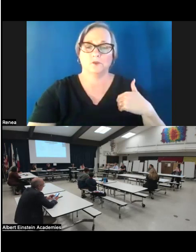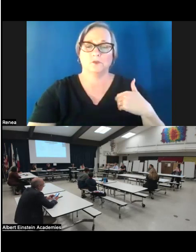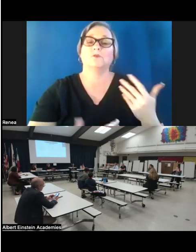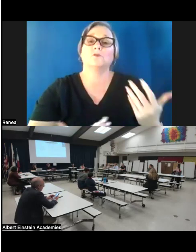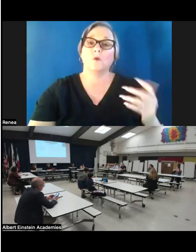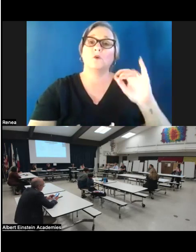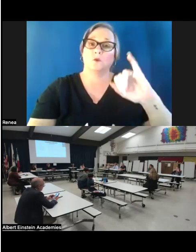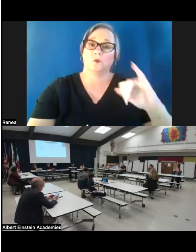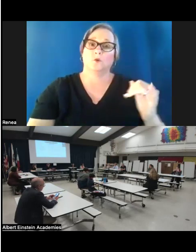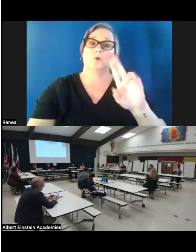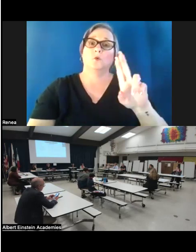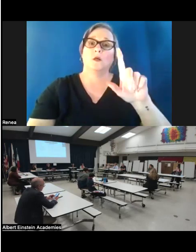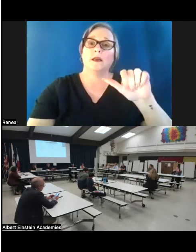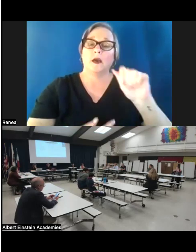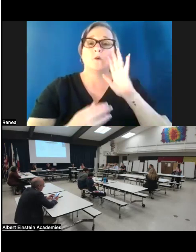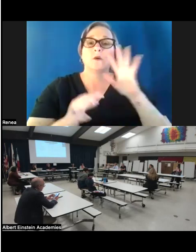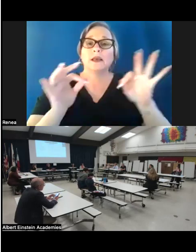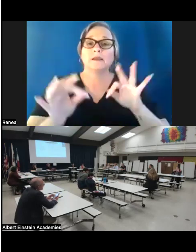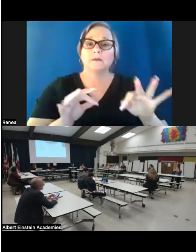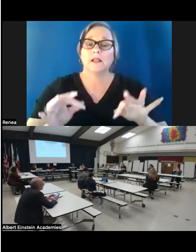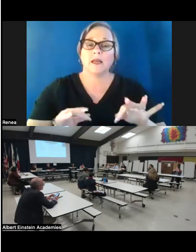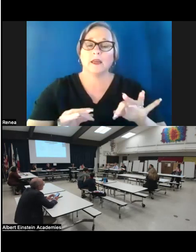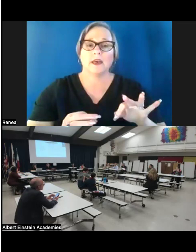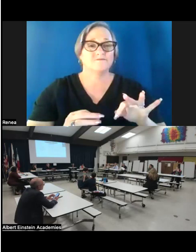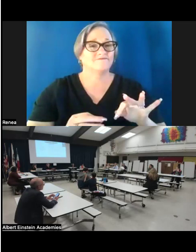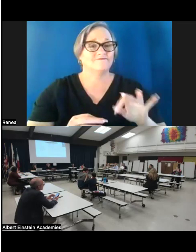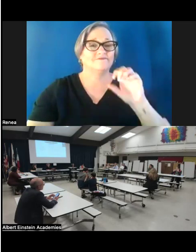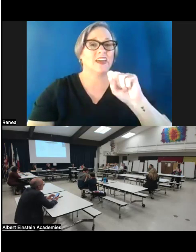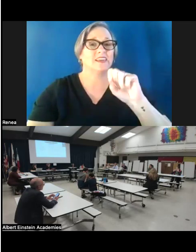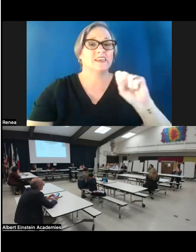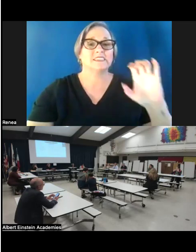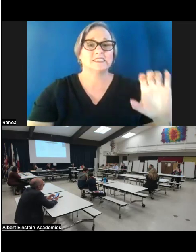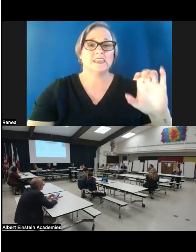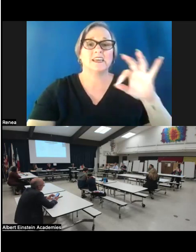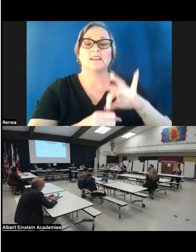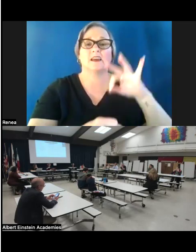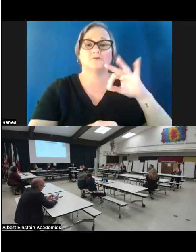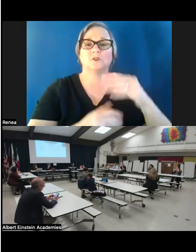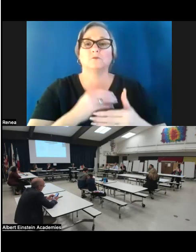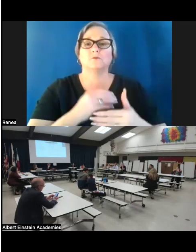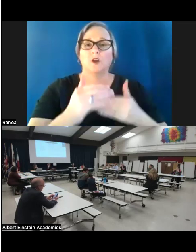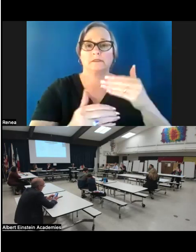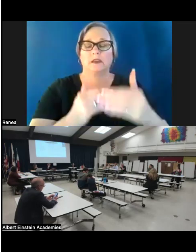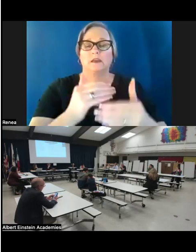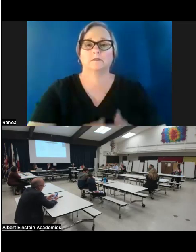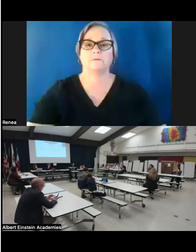explain the SFC election process. This is an informational item.